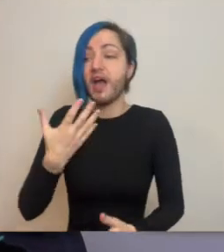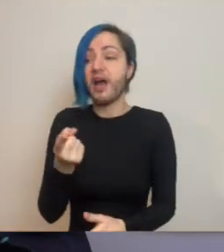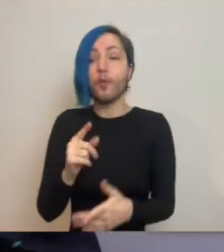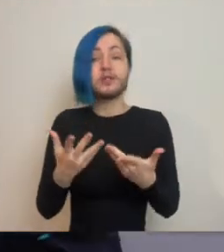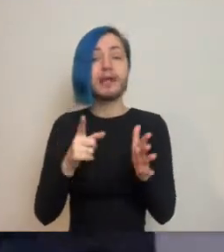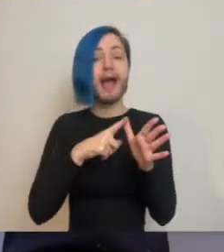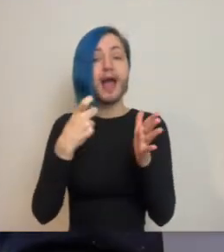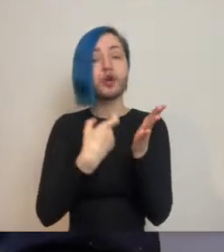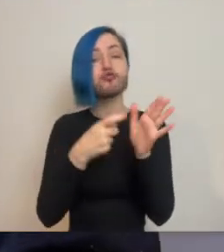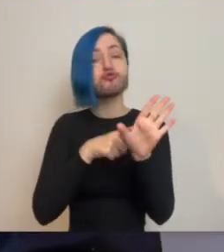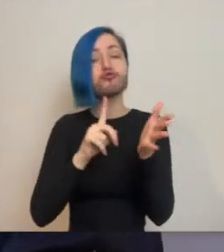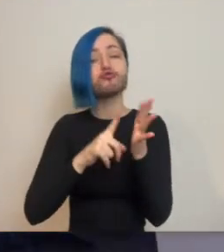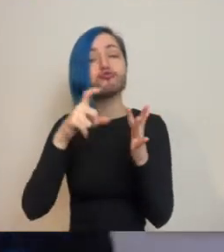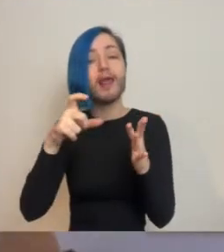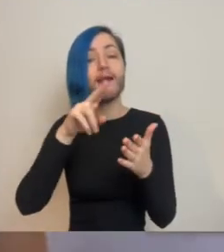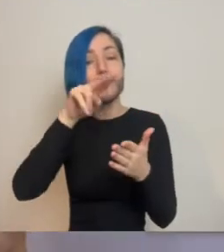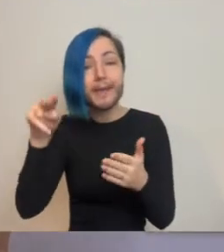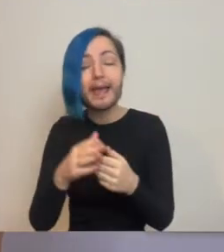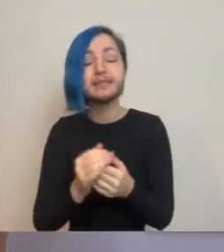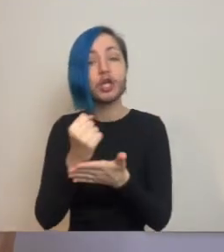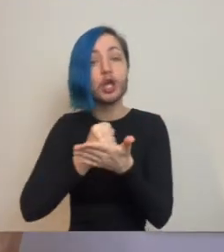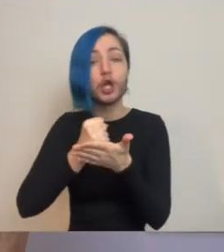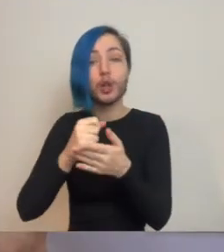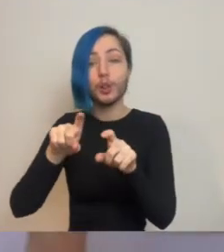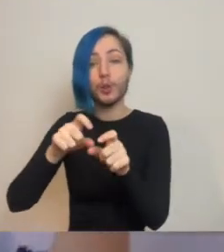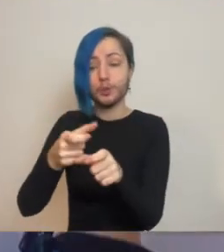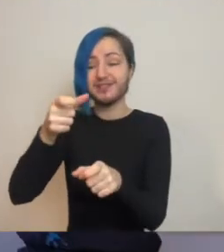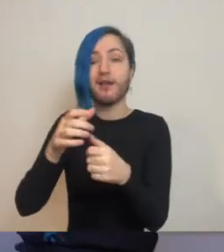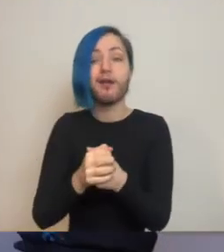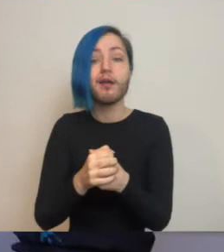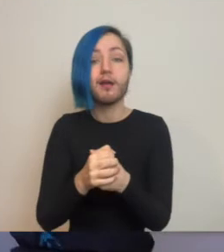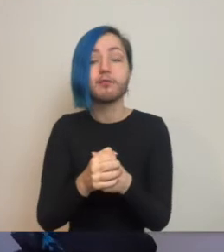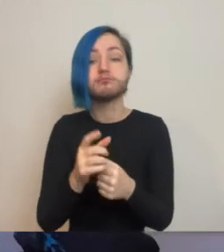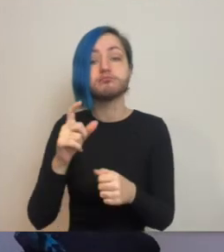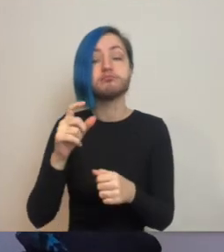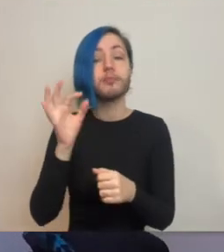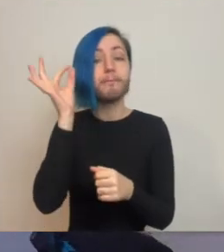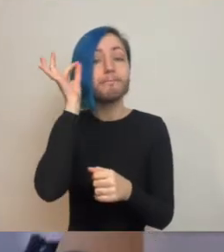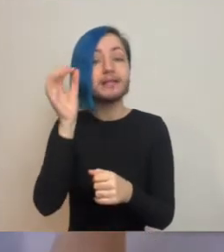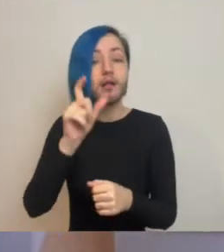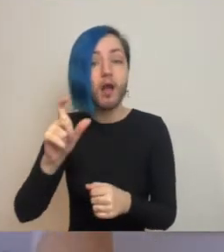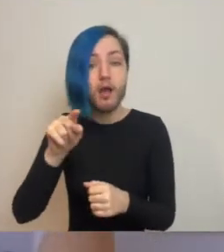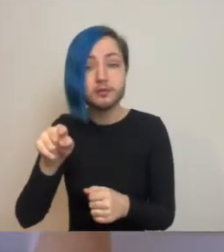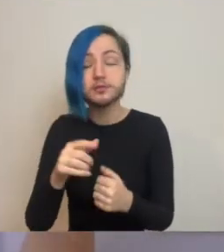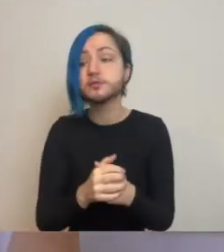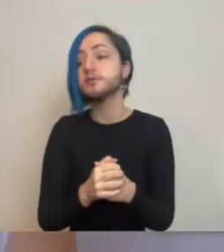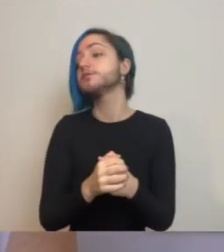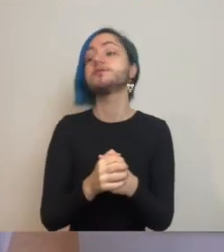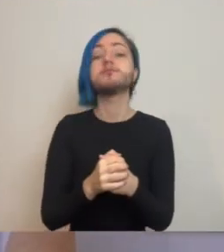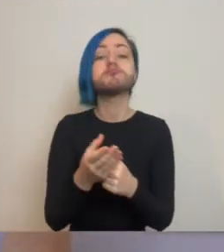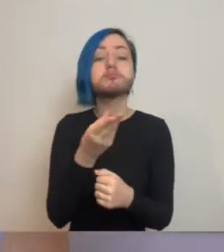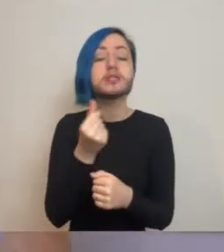acrylic paint. I've got a glue stick because we're going to be sticking some things together. I've got some coloured pencils. And I've got a couple